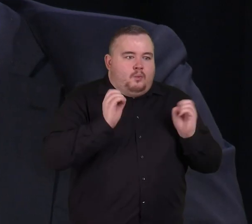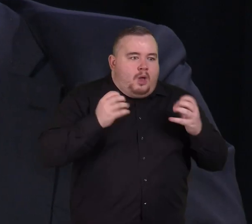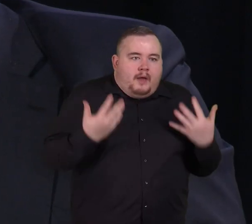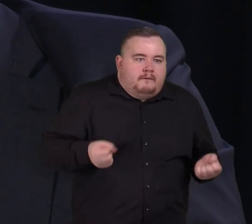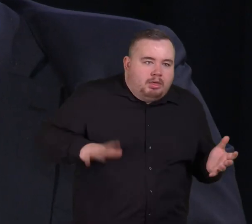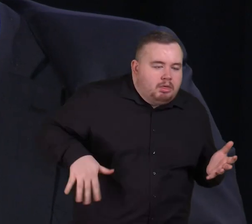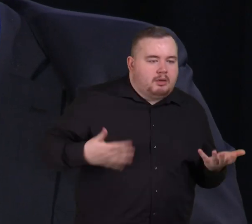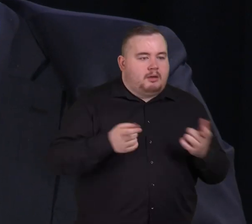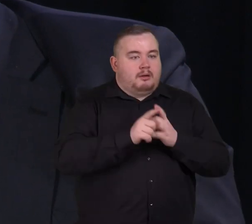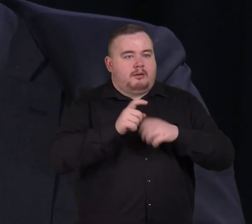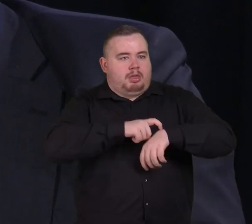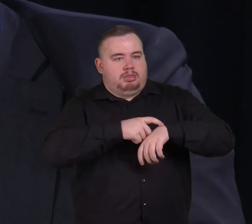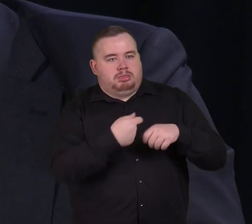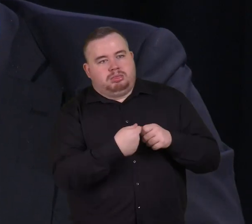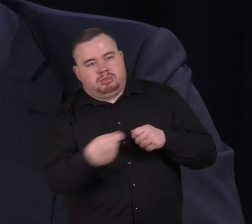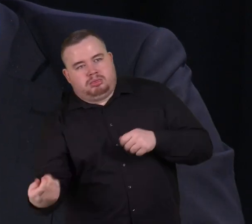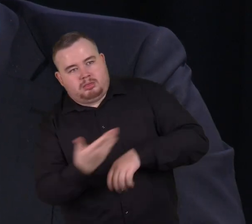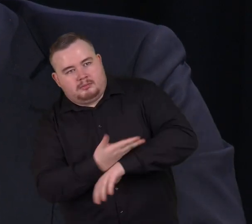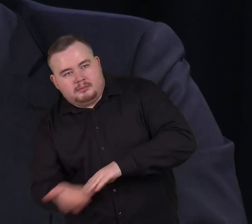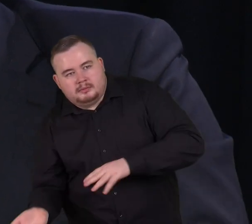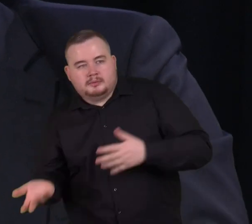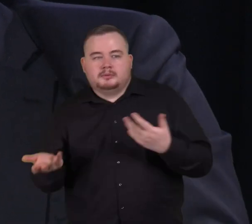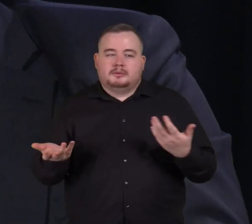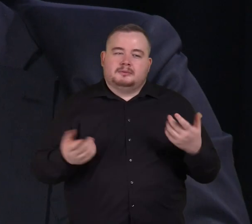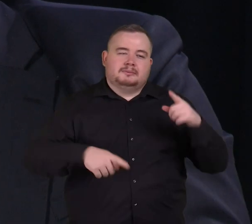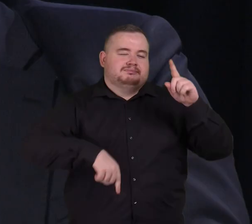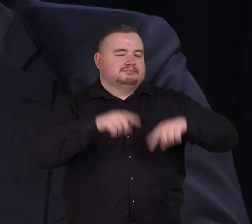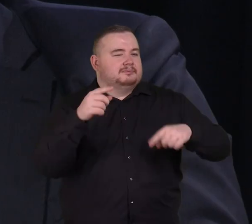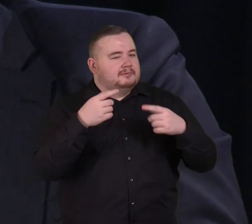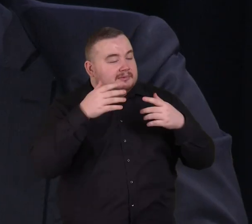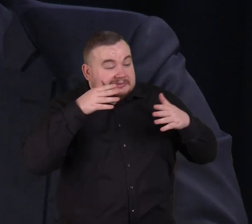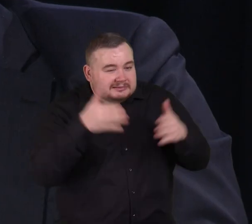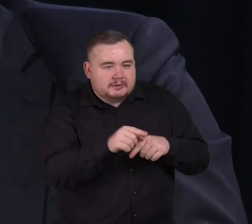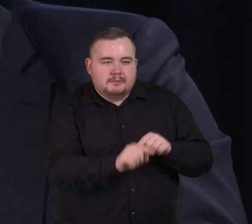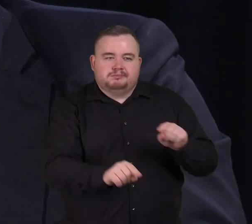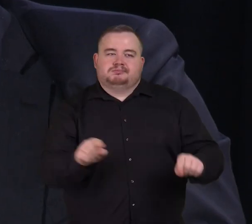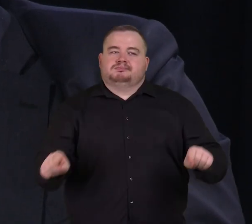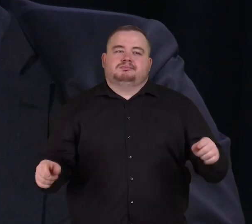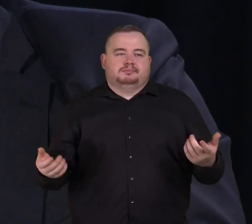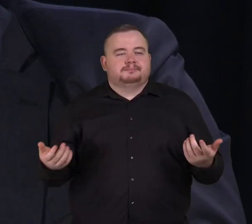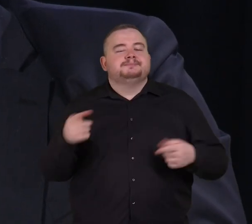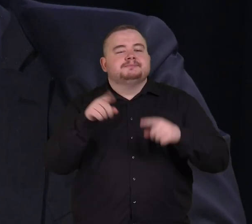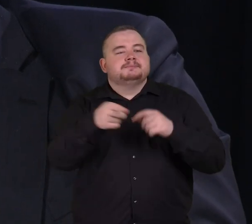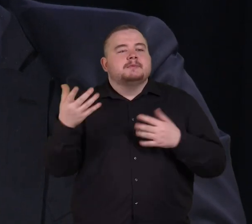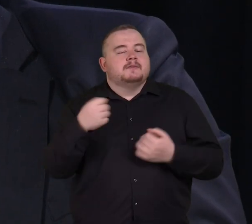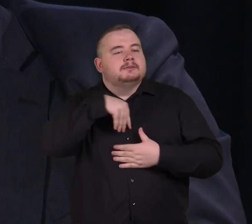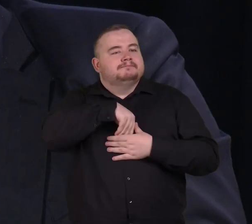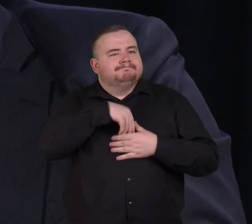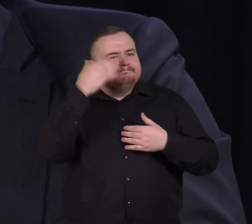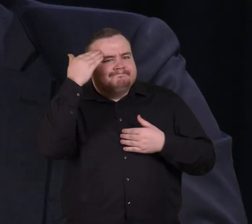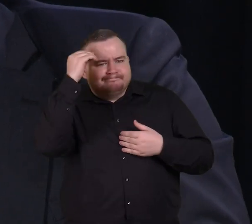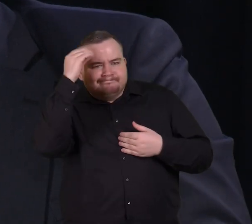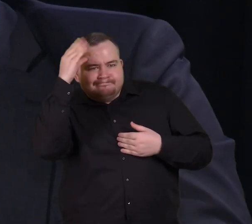we are facing is capacity. But you mean capacity of this local level or the capacity of the system